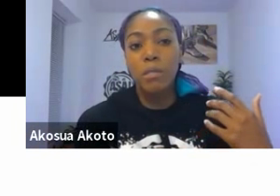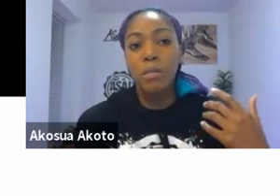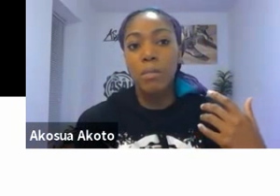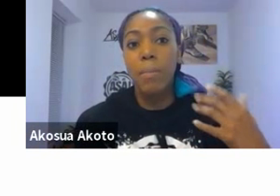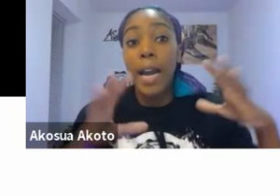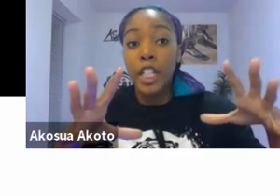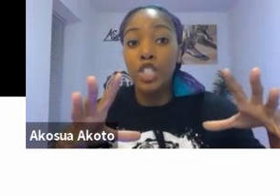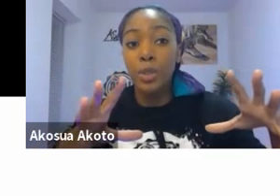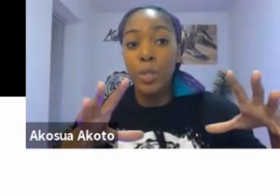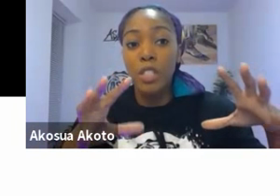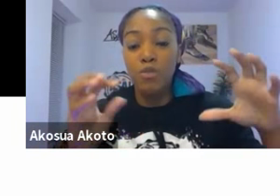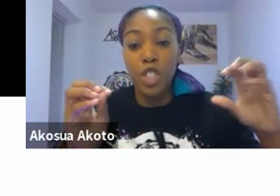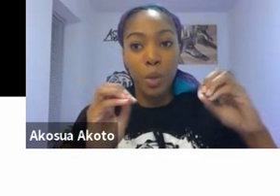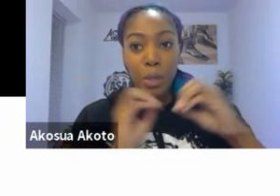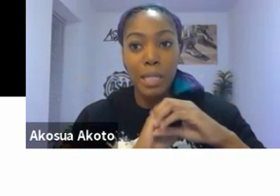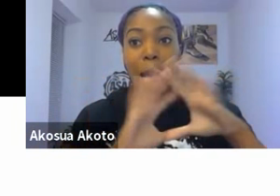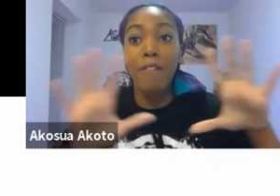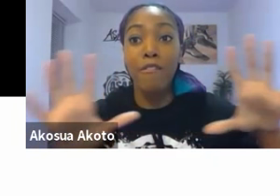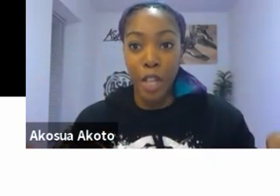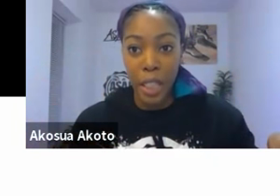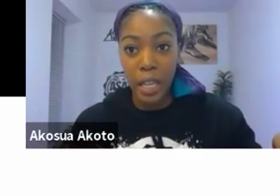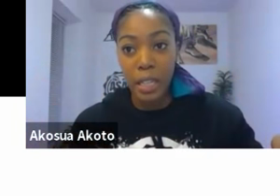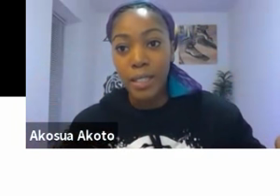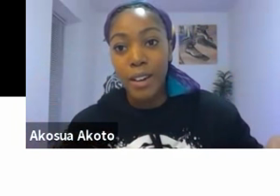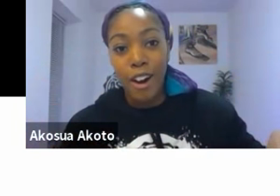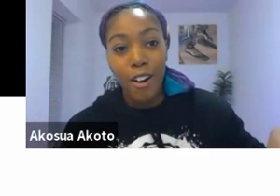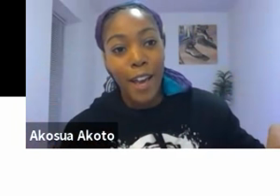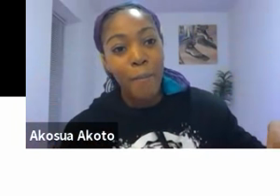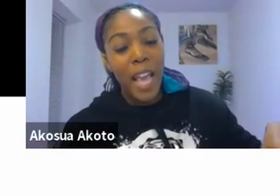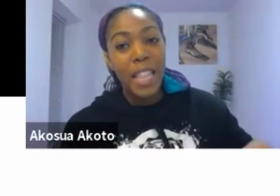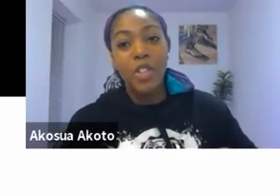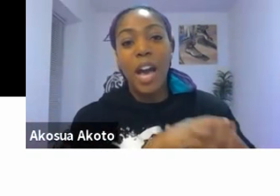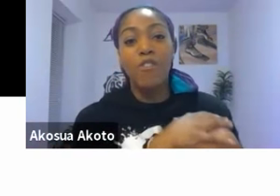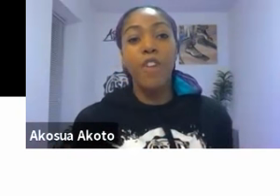which, mind you, ritual was in everything,